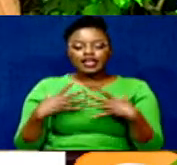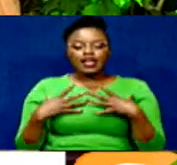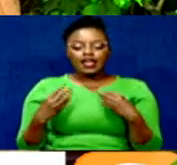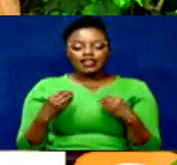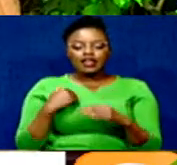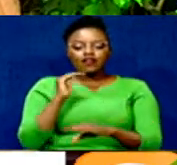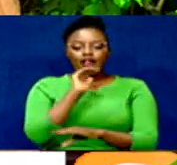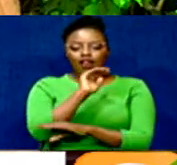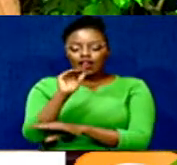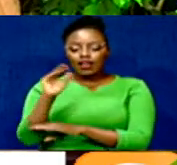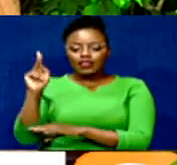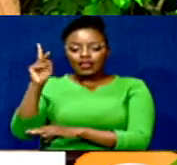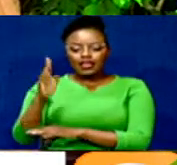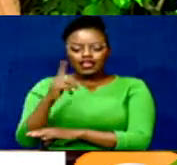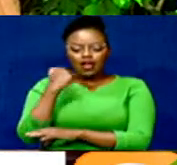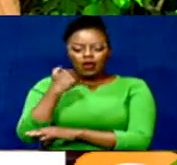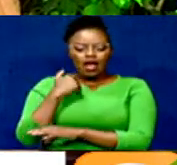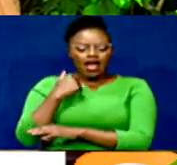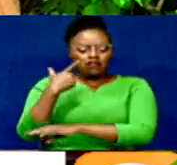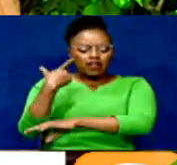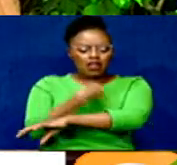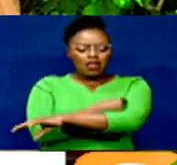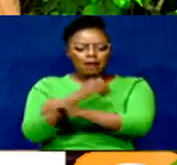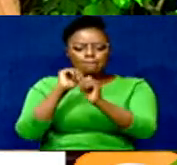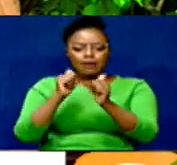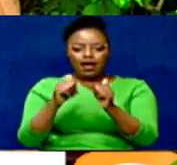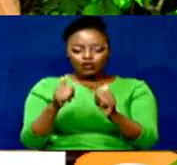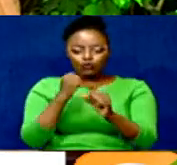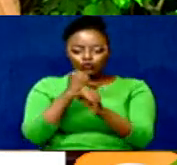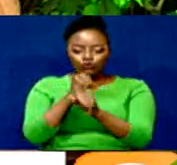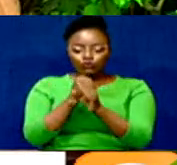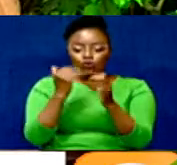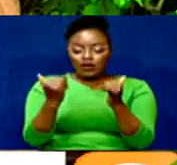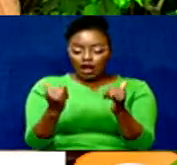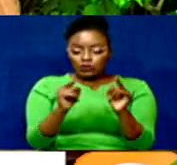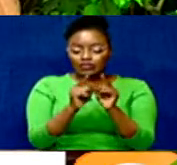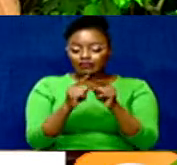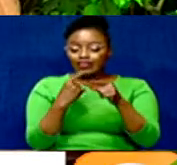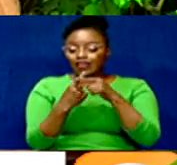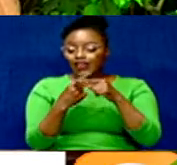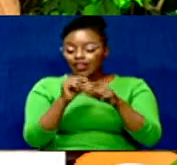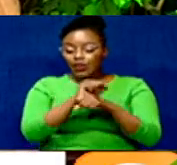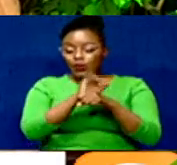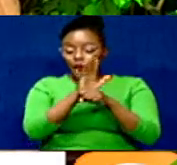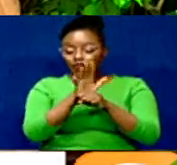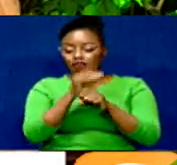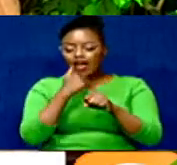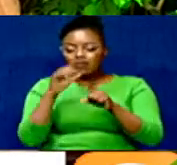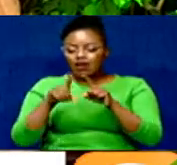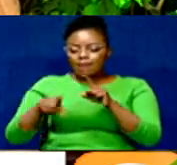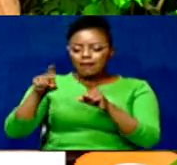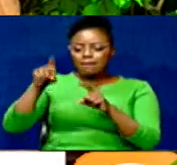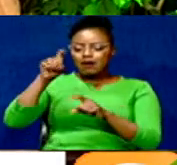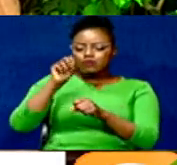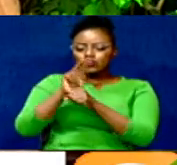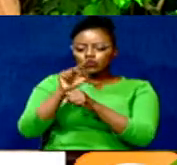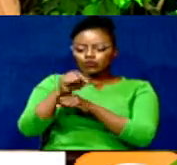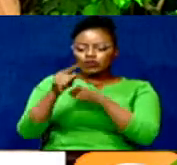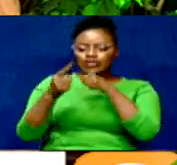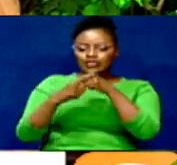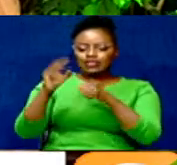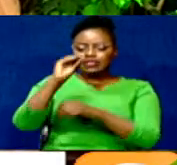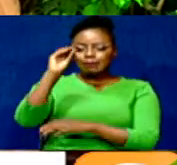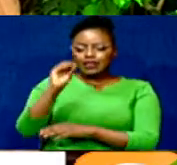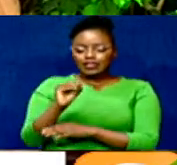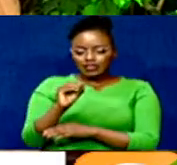has called on Kenyans who have not been vaccinated to do so immediately, as the positivity rate reported to have climbed up to